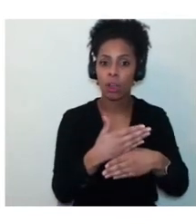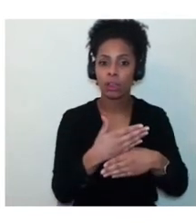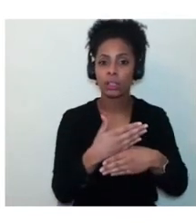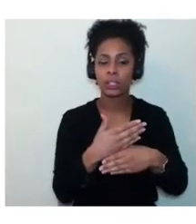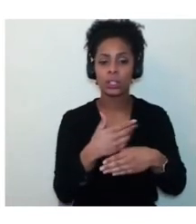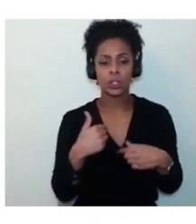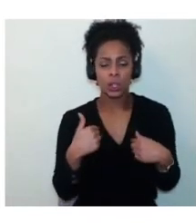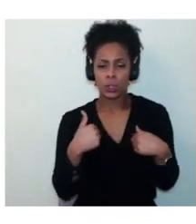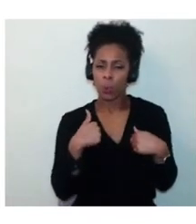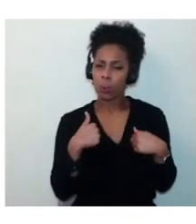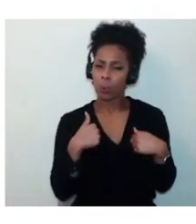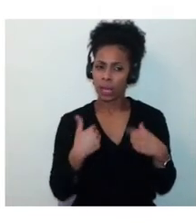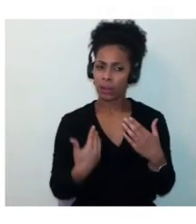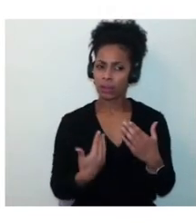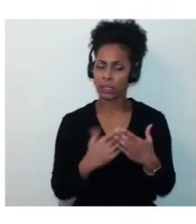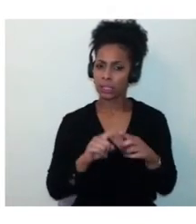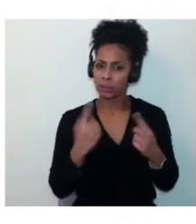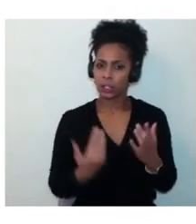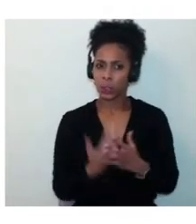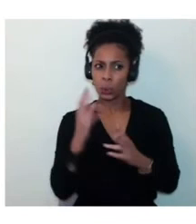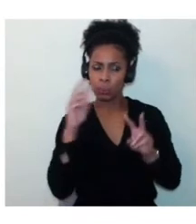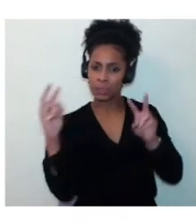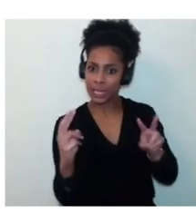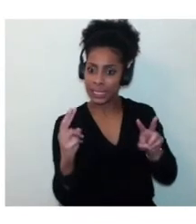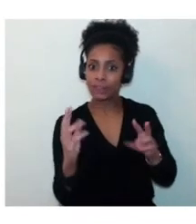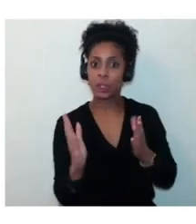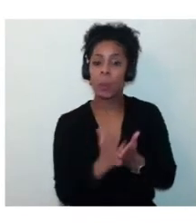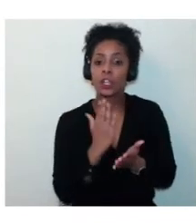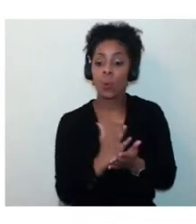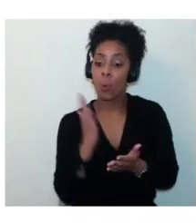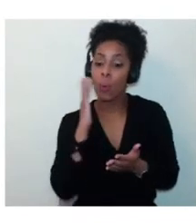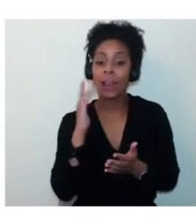for our disabled employees to make it even better for them when they come back